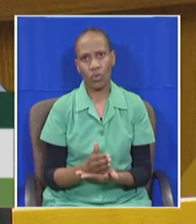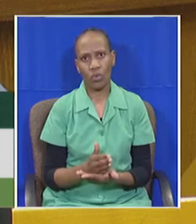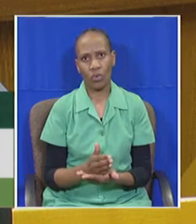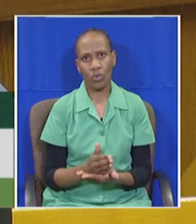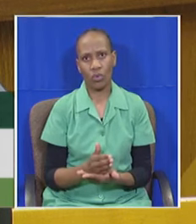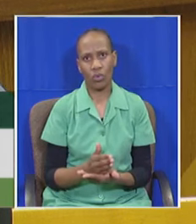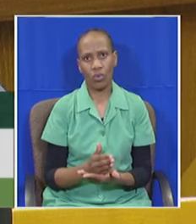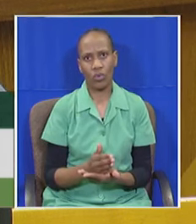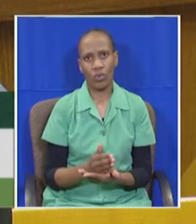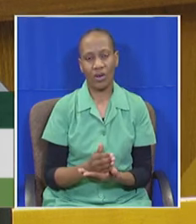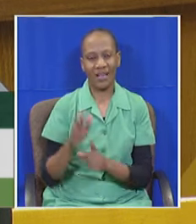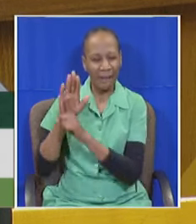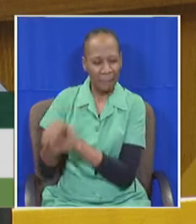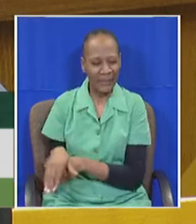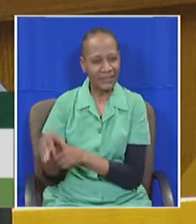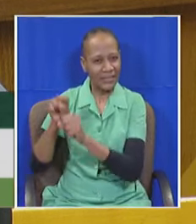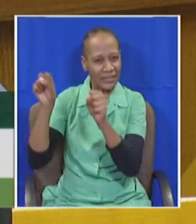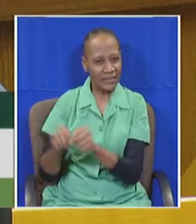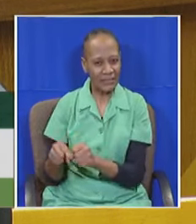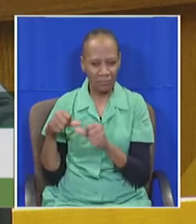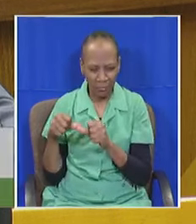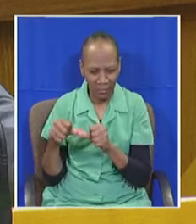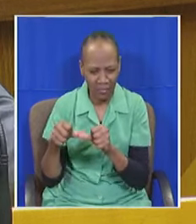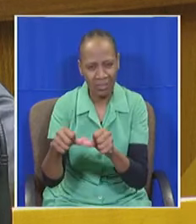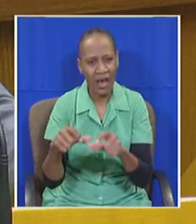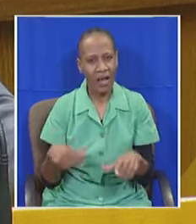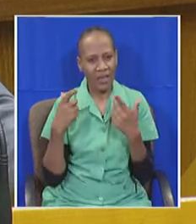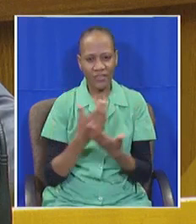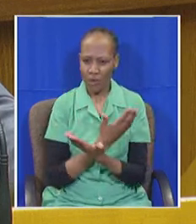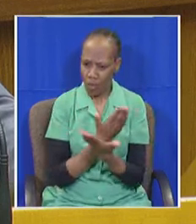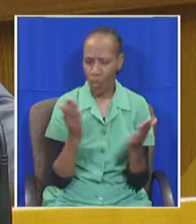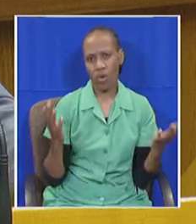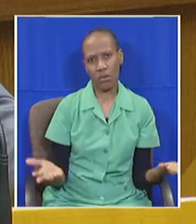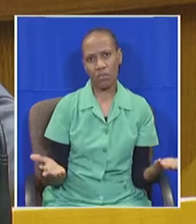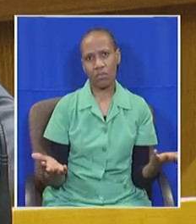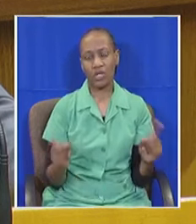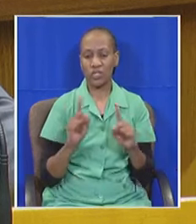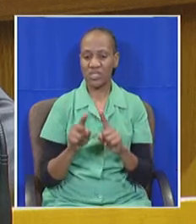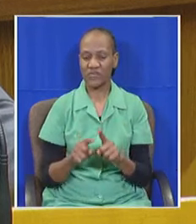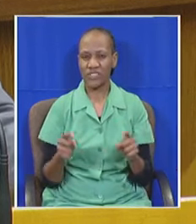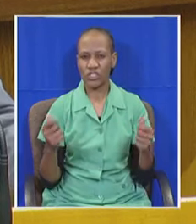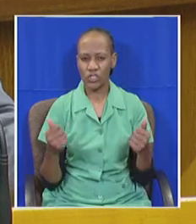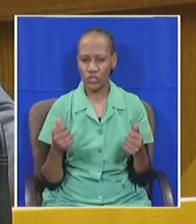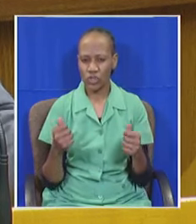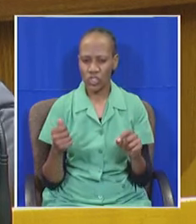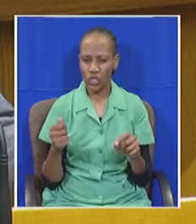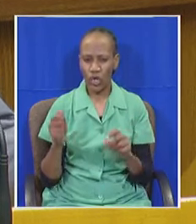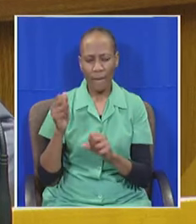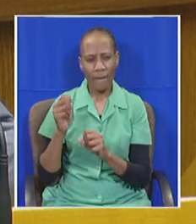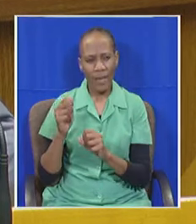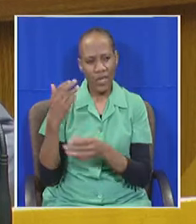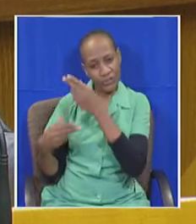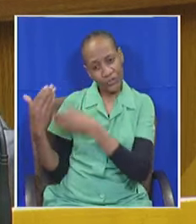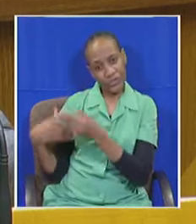of colonialism and apartheid continues to dictate our life stories. The circumstances of our birth still dictate our